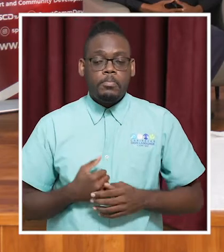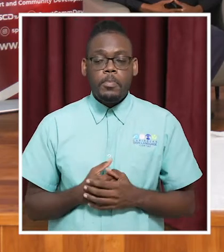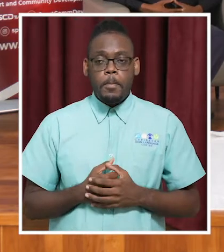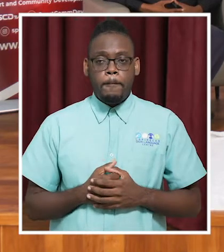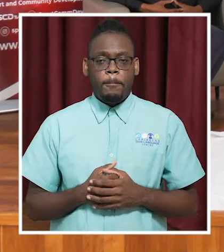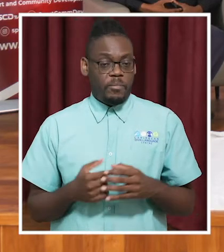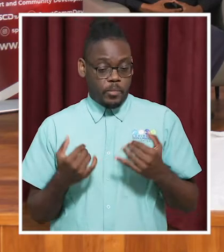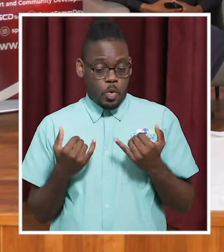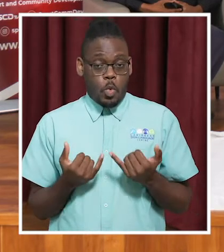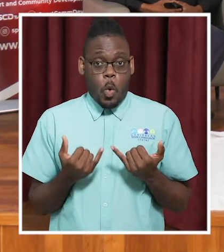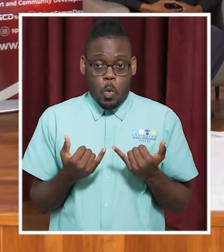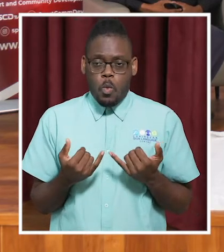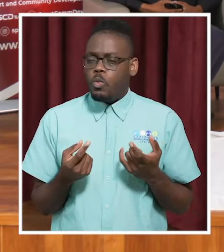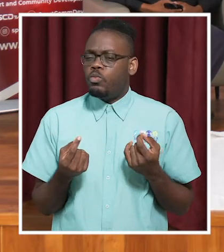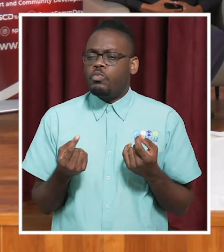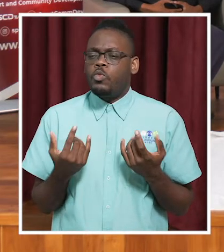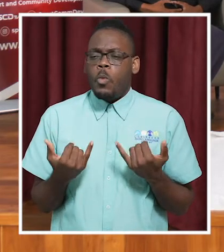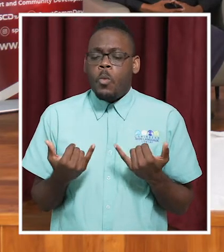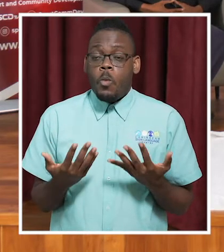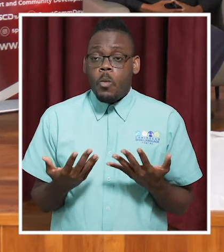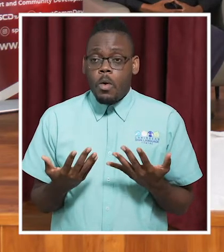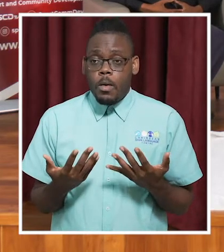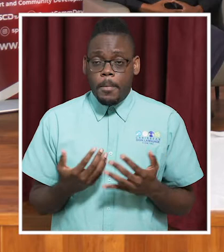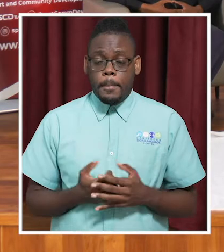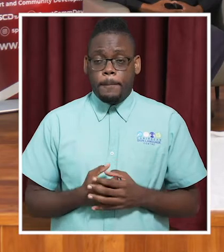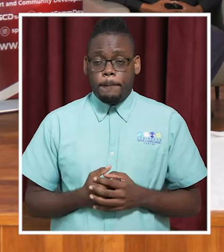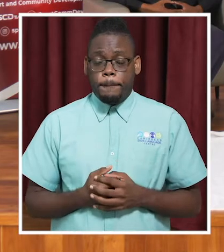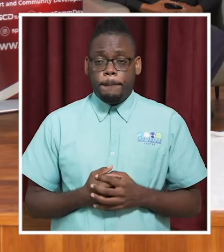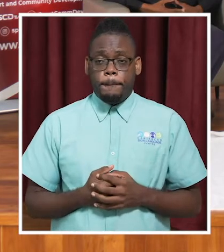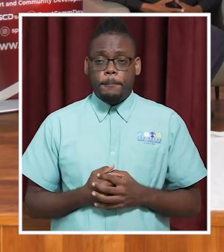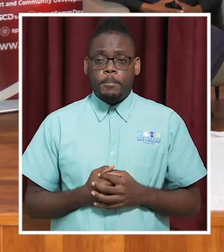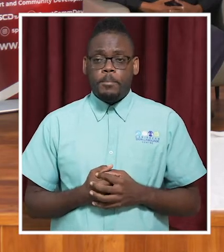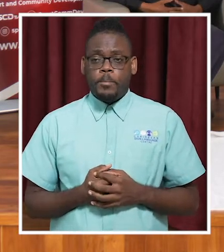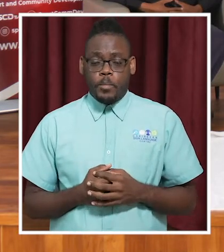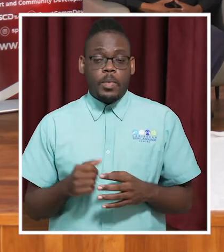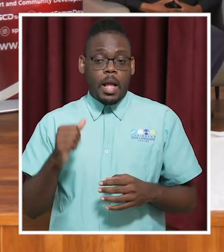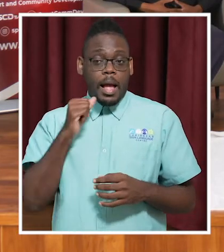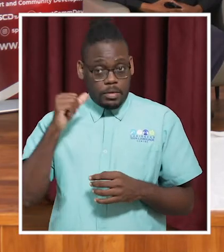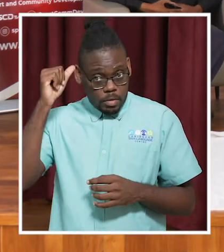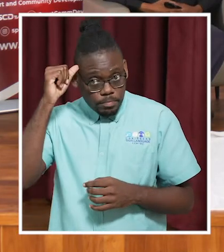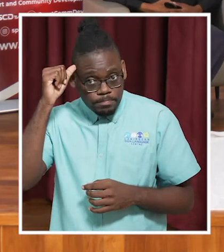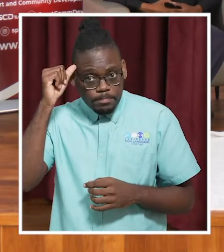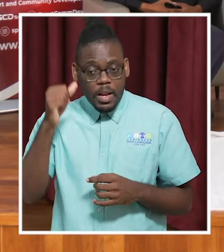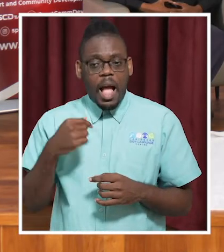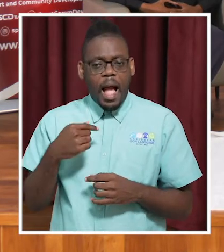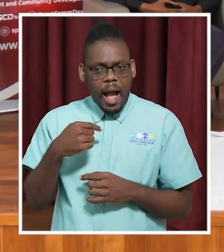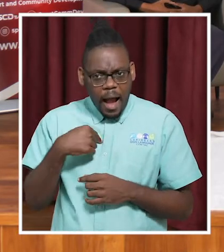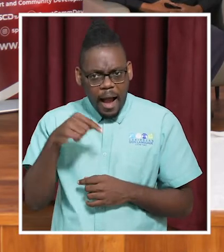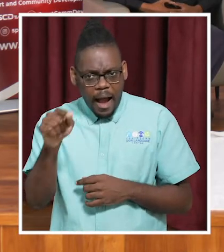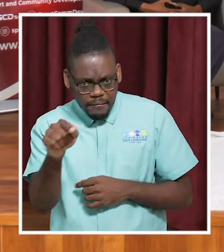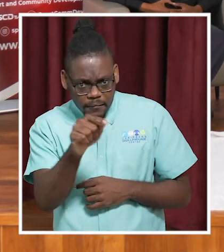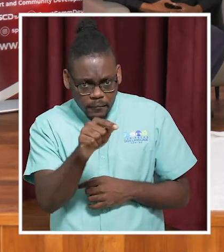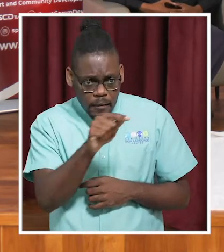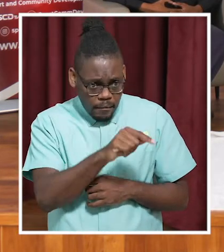accepted or becoming accepted that, in fact, the condition that adults experience is slightly different to what